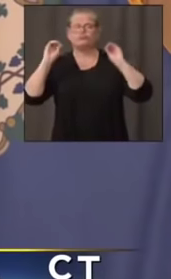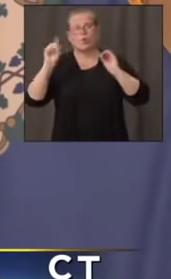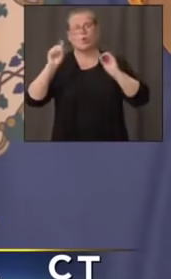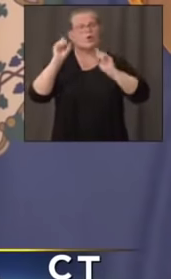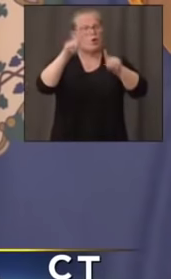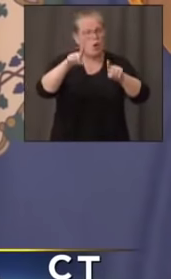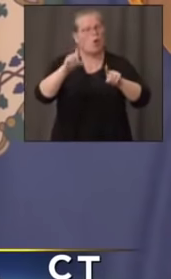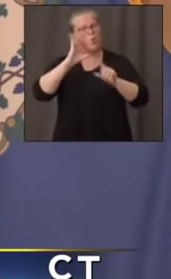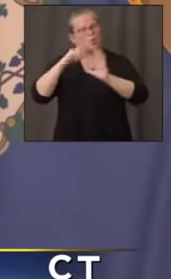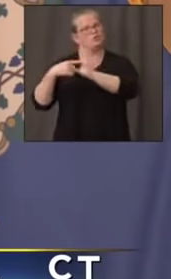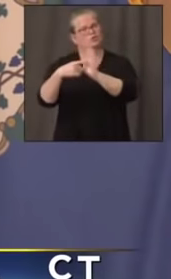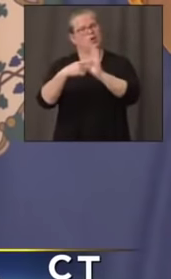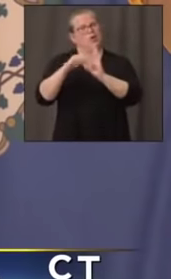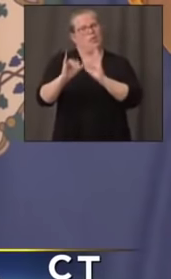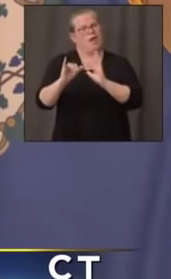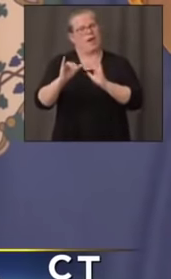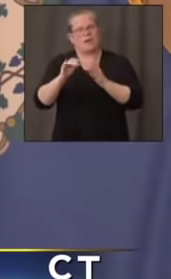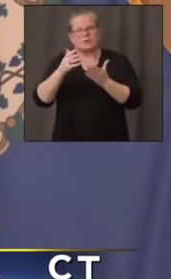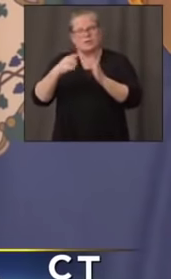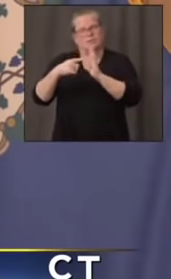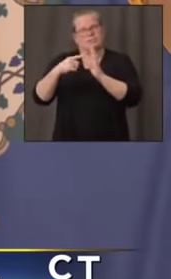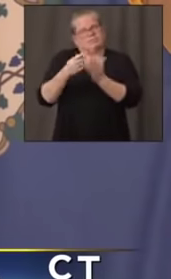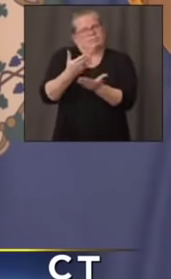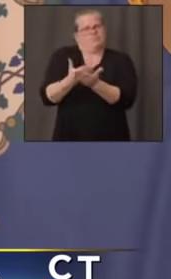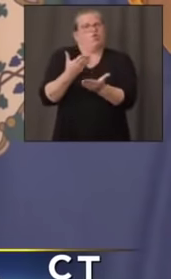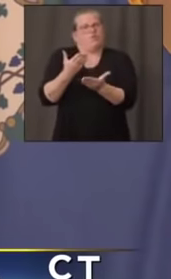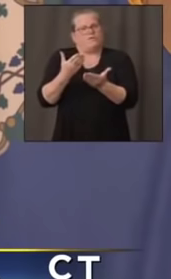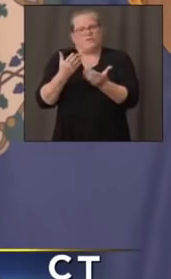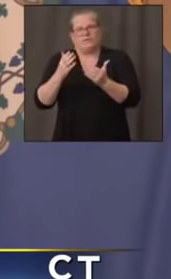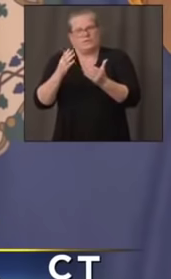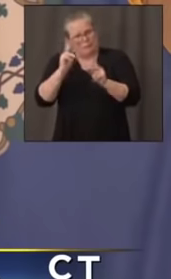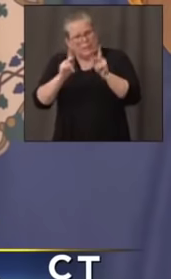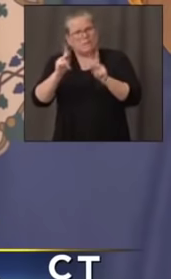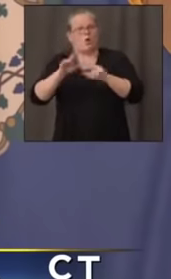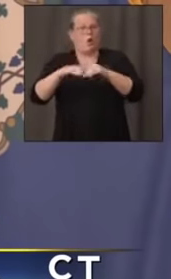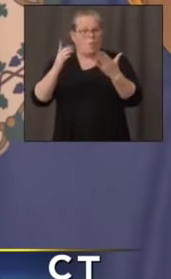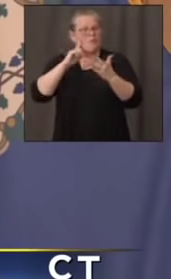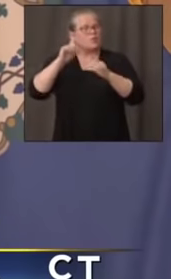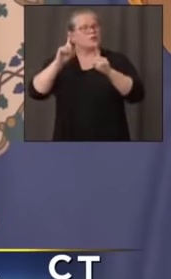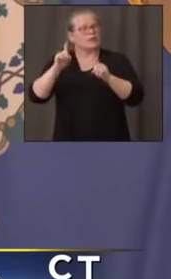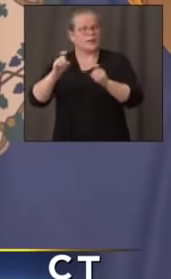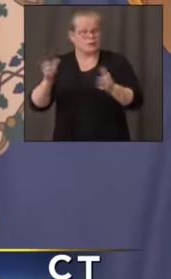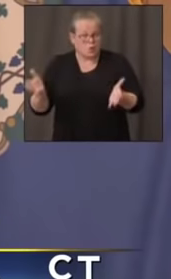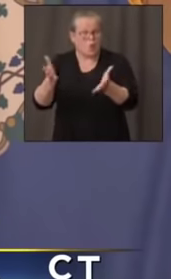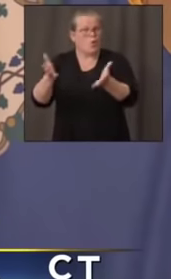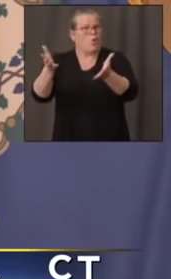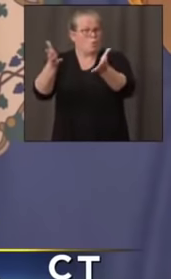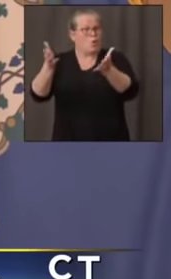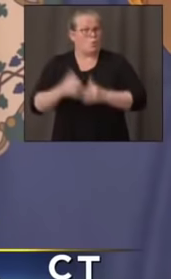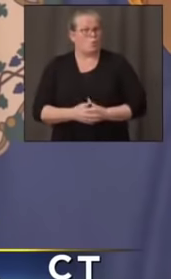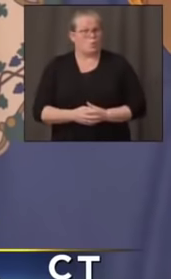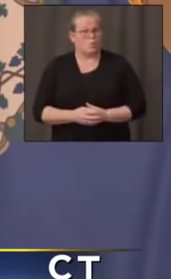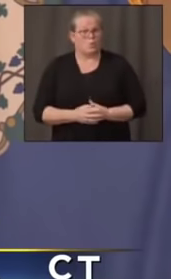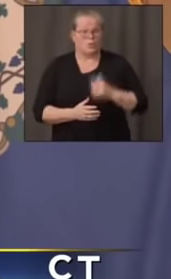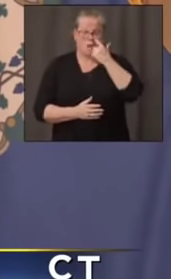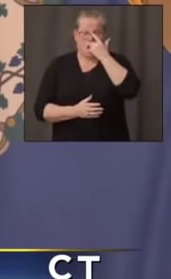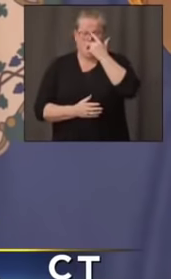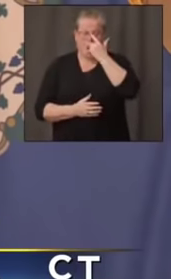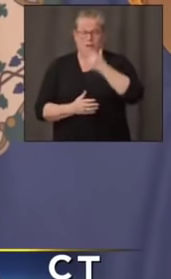have good testing capacity right now and get ahead of the curve. And while I'm at it, when it comes to